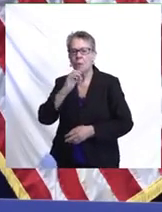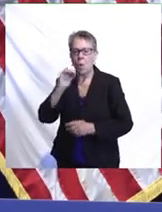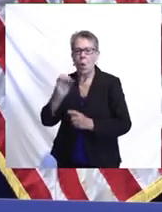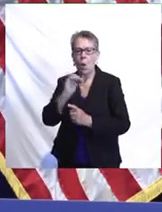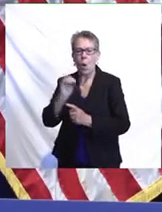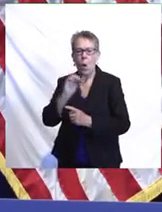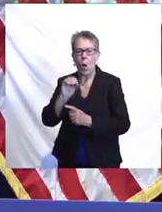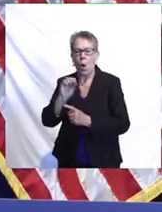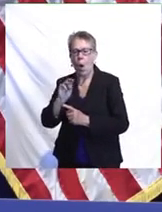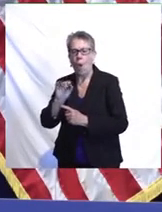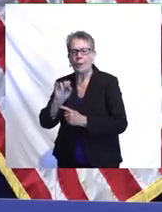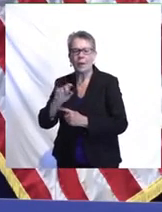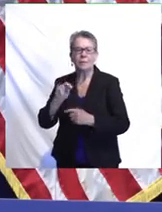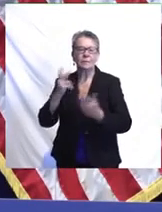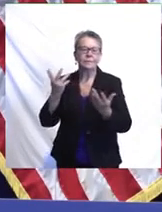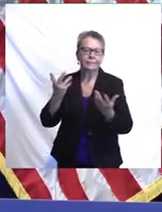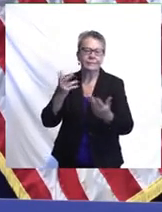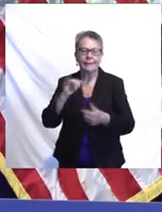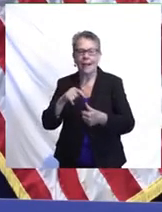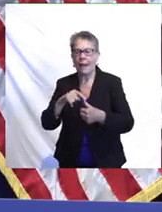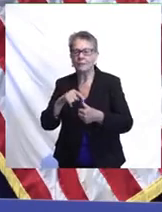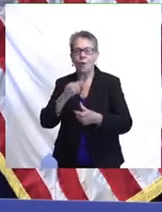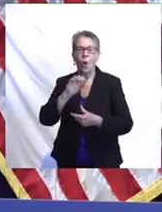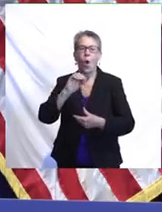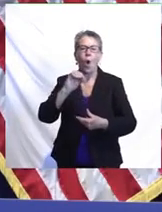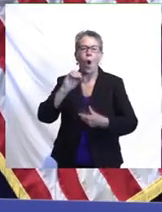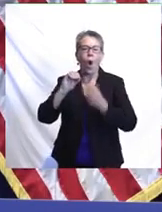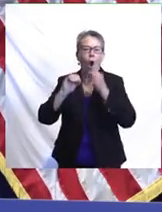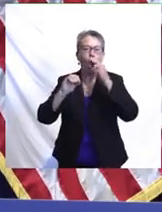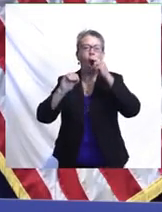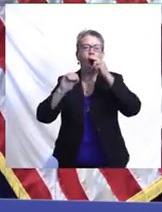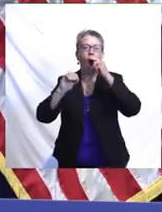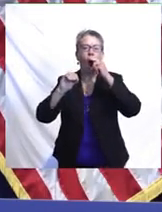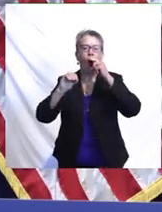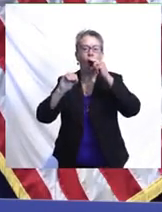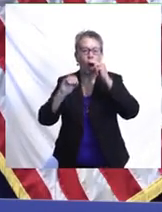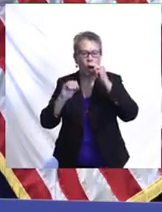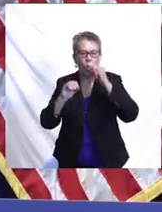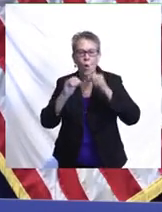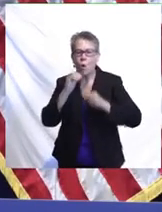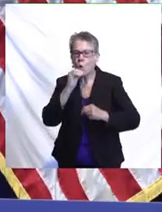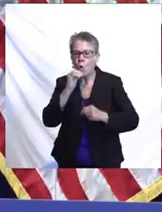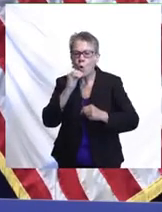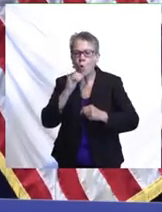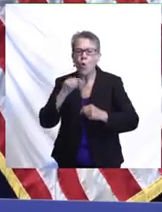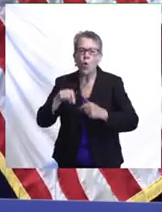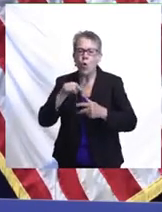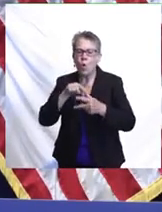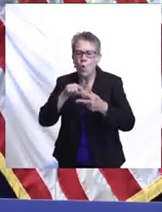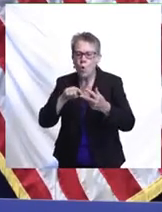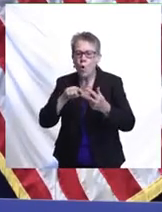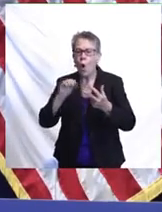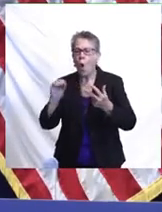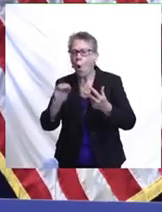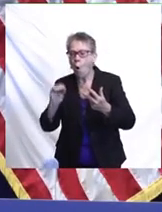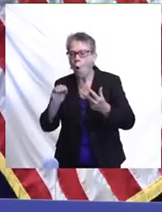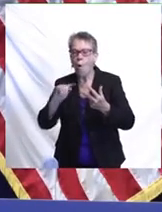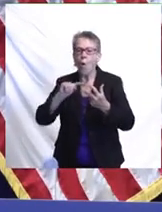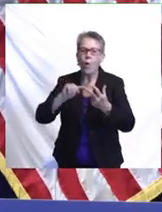the international Omicron. And then there's a third, the British. And I didn't quite get theirs yet. Okay. But